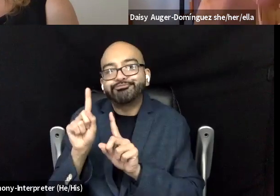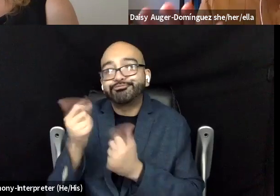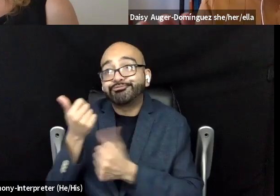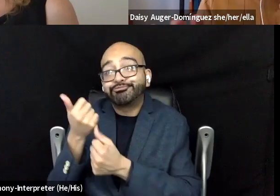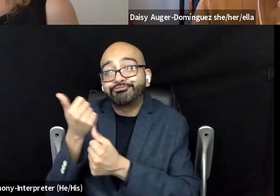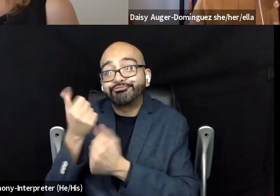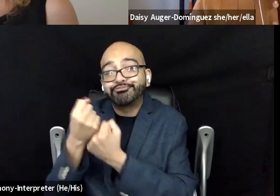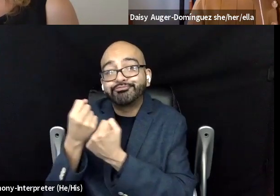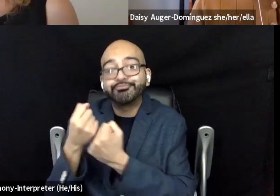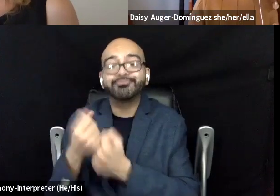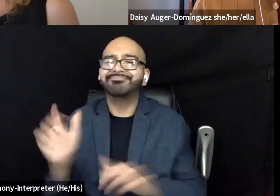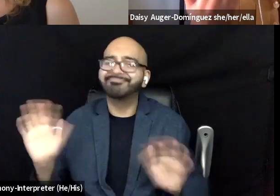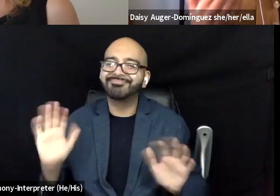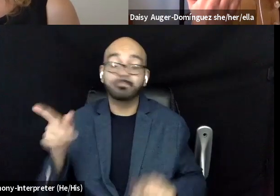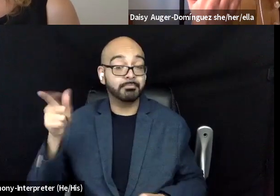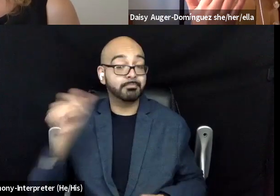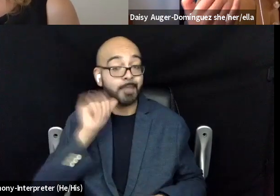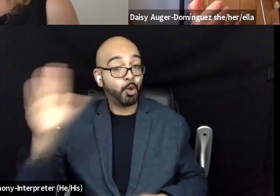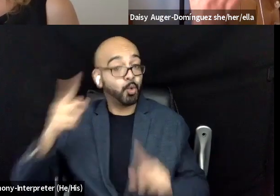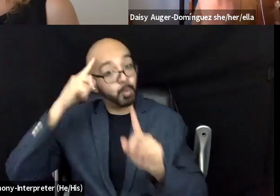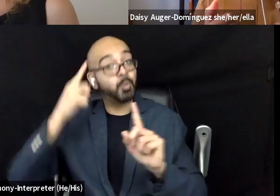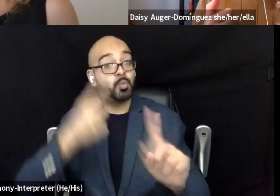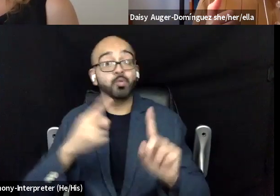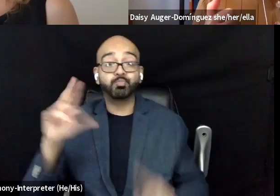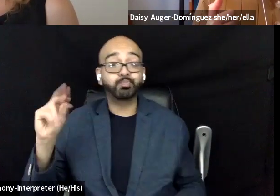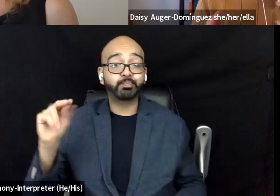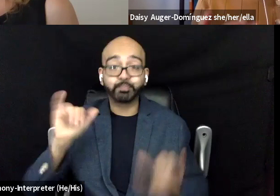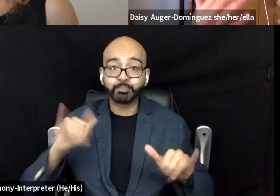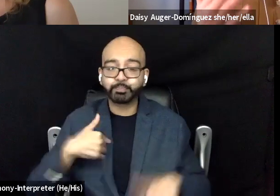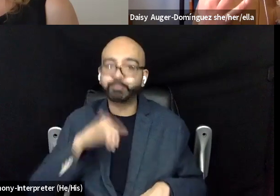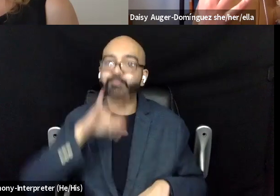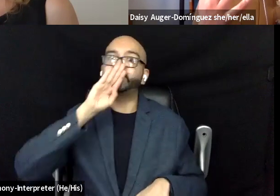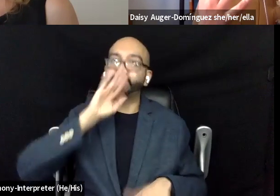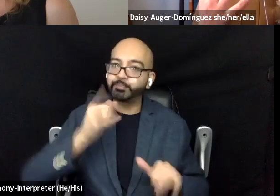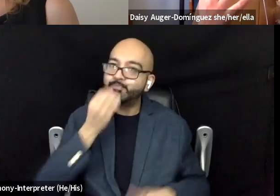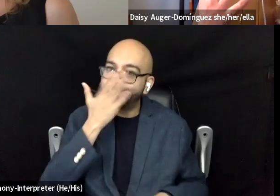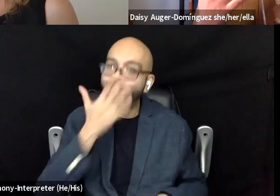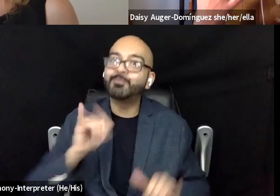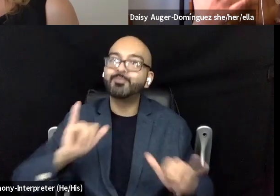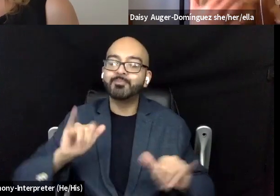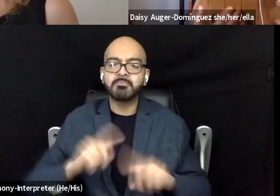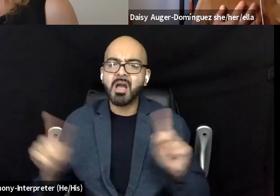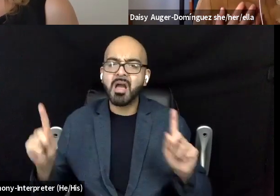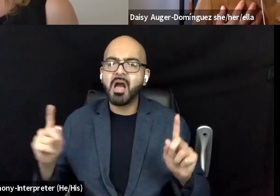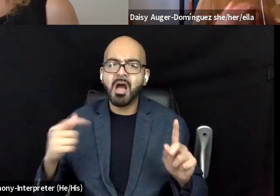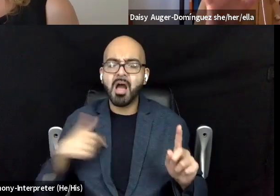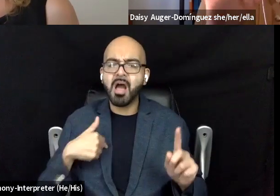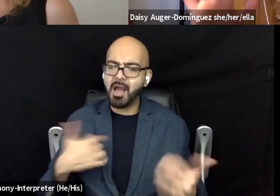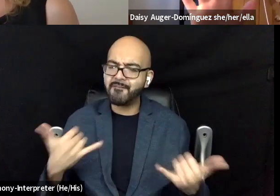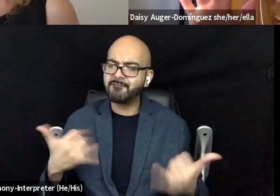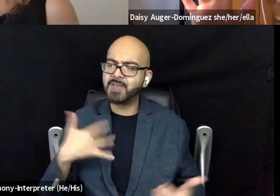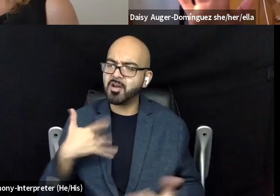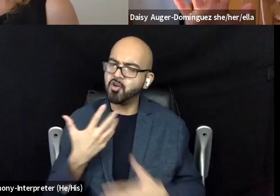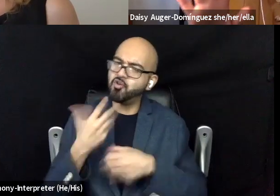that was not at all where she was going, but I felt confident enough and, you know, and secure myself to